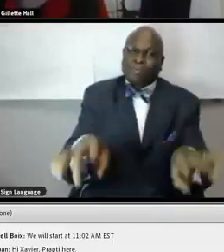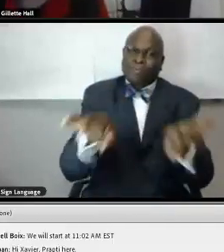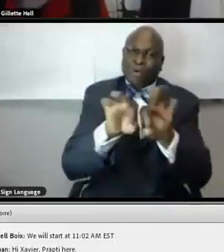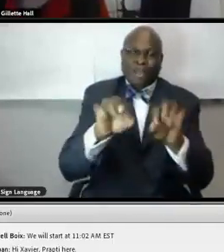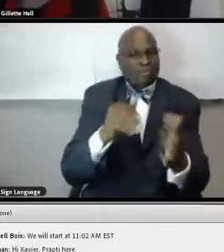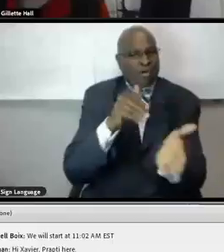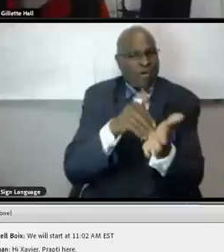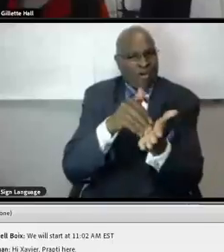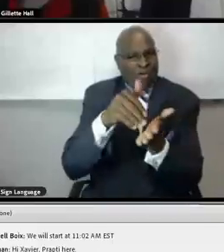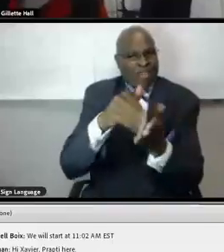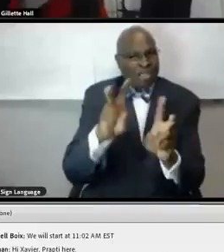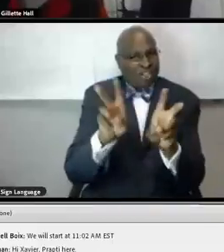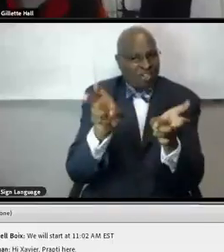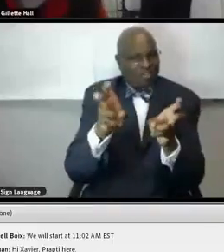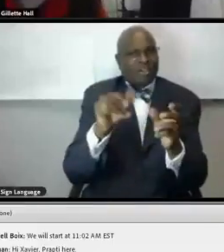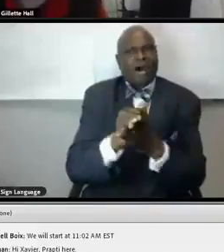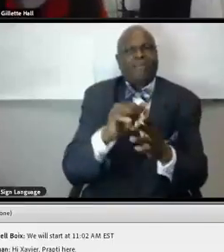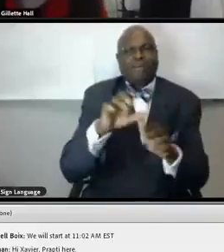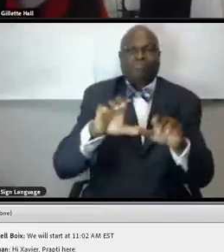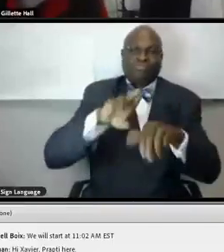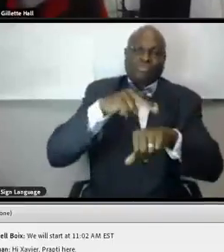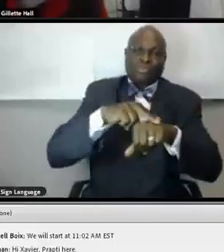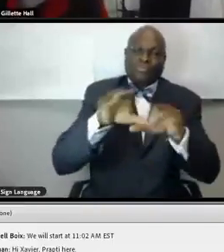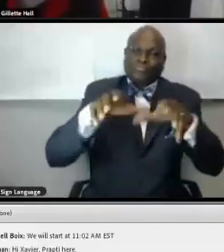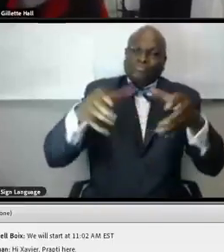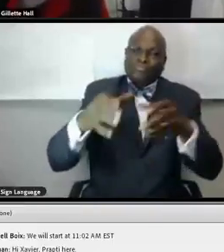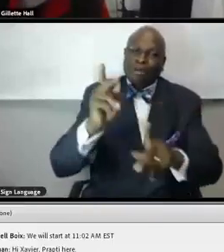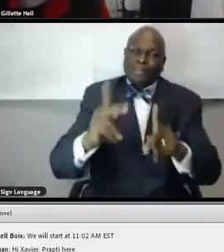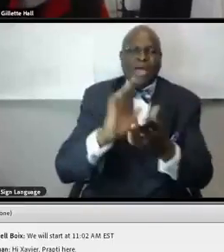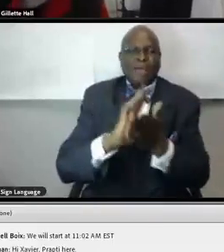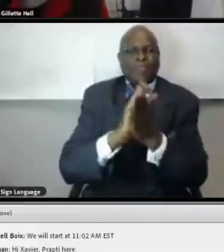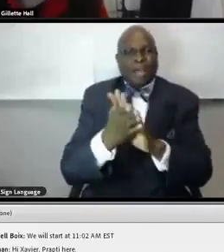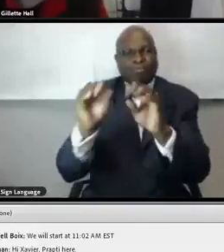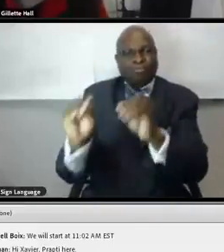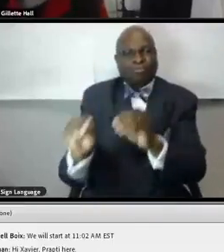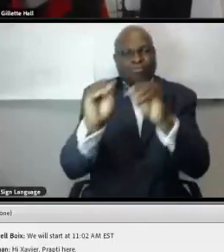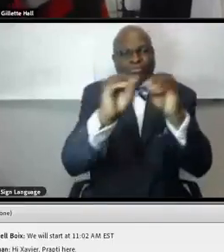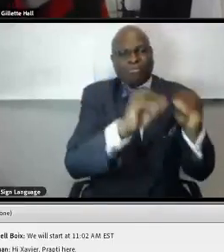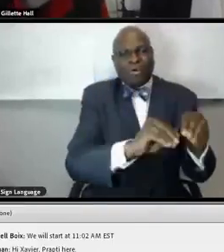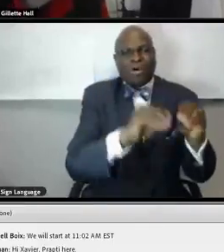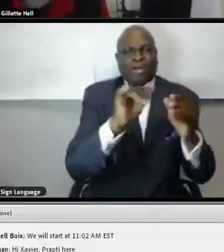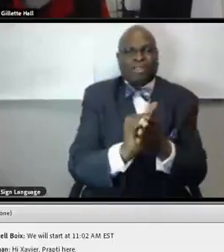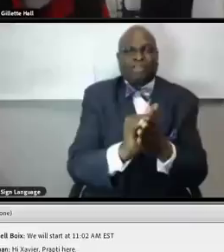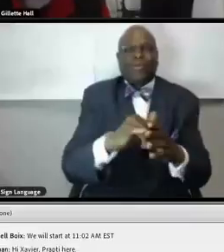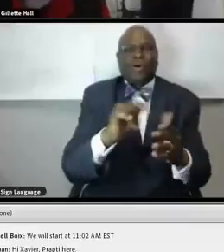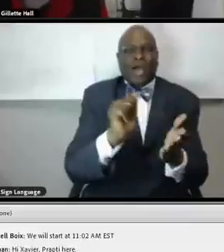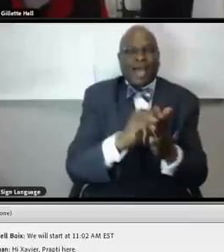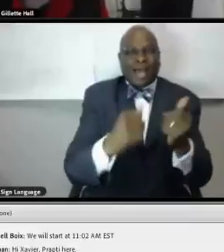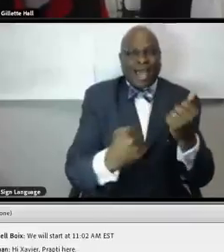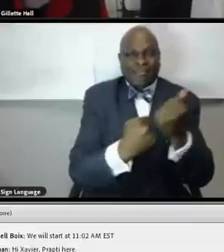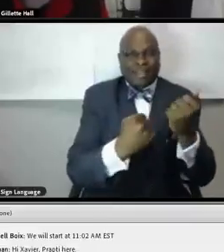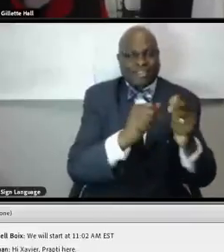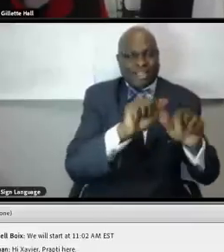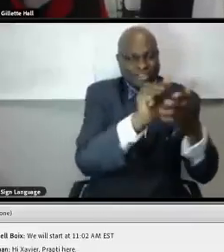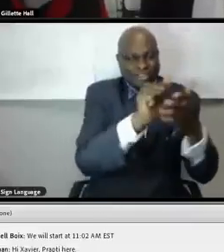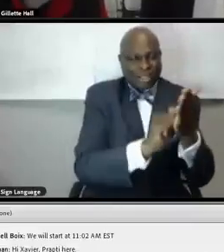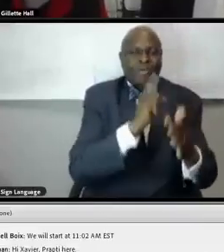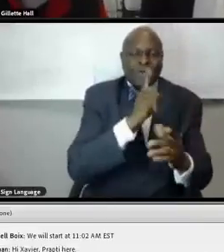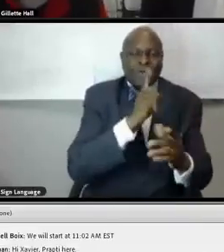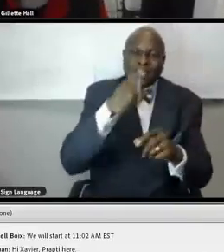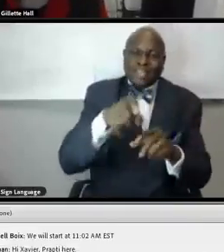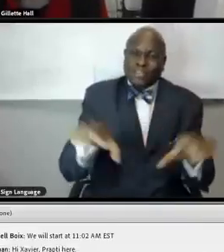too often issues of Indigenous peoples get relegated to an advocacy agenda, when in fact what we